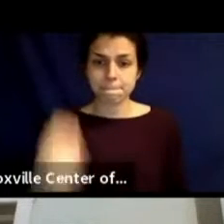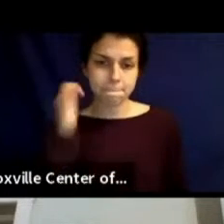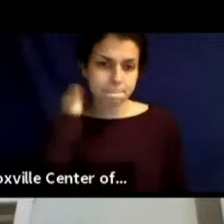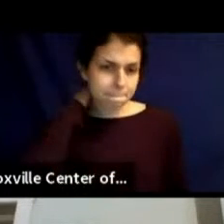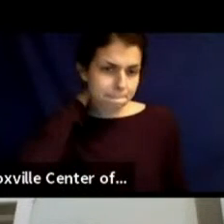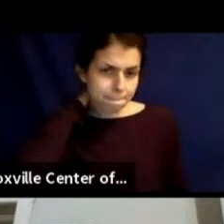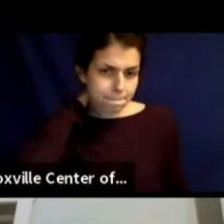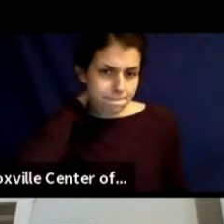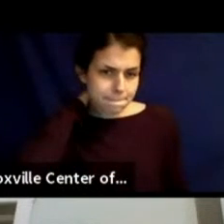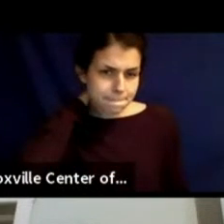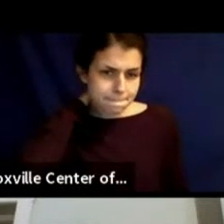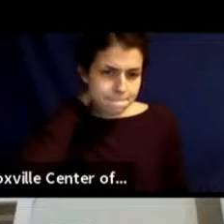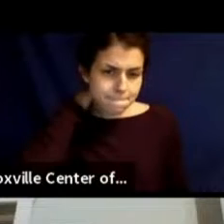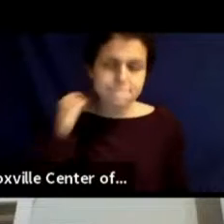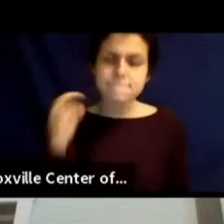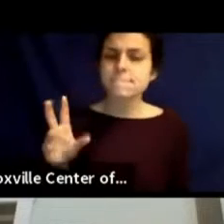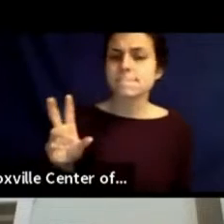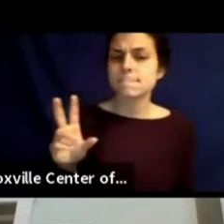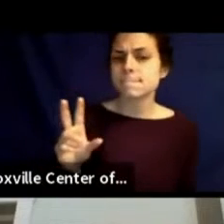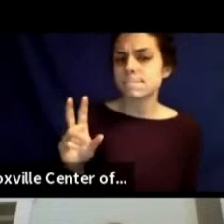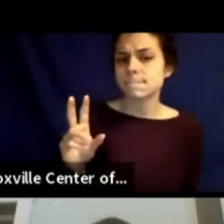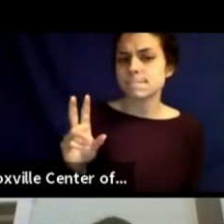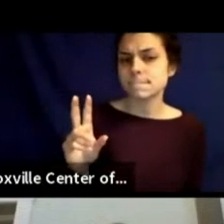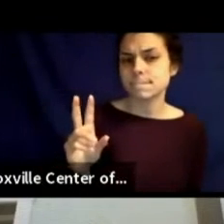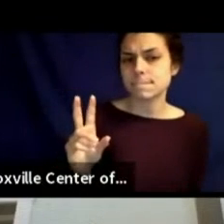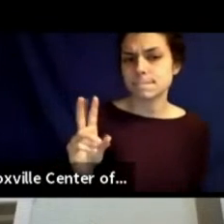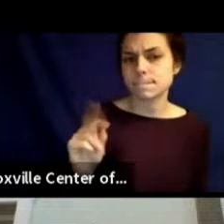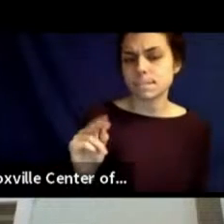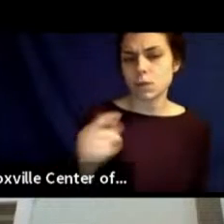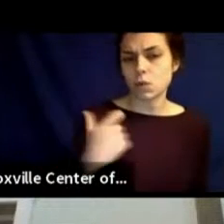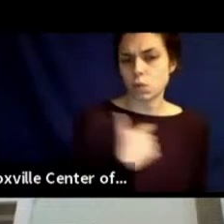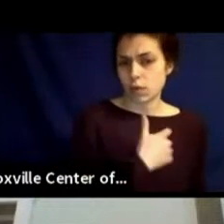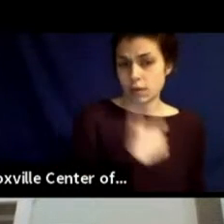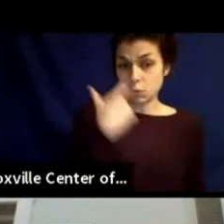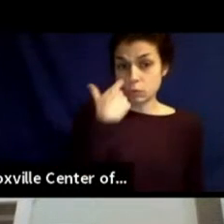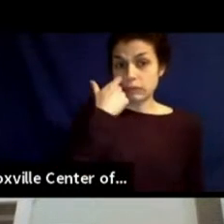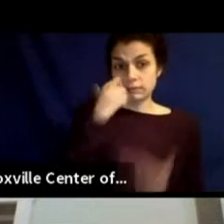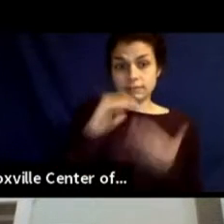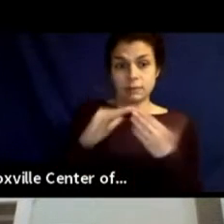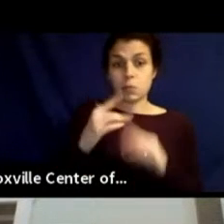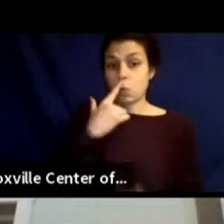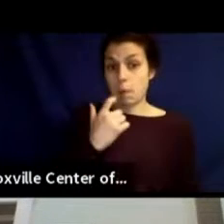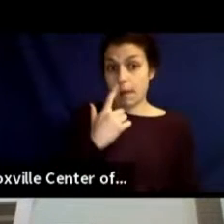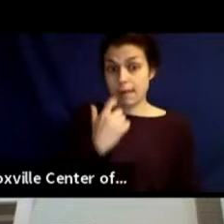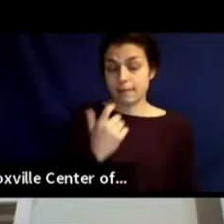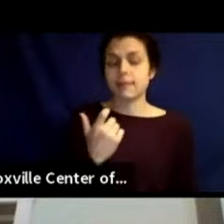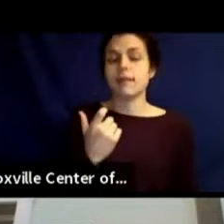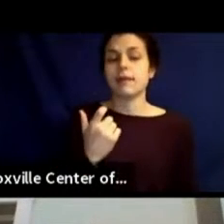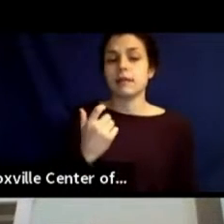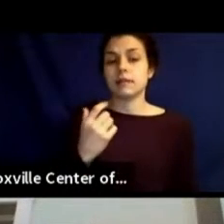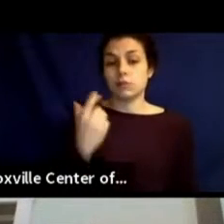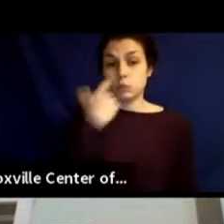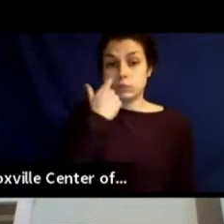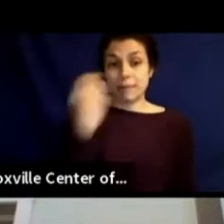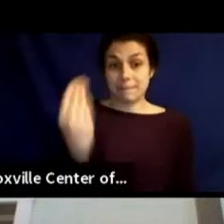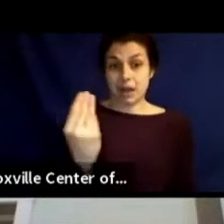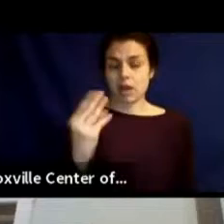No, it's just that, we went and read this week. So all the students are virtual beginning this past